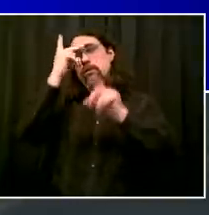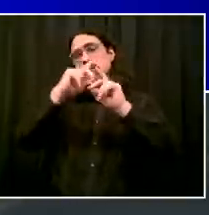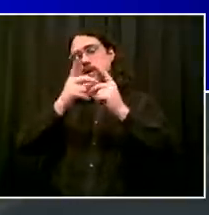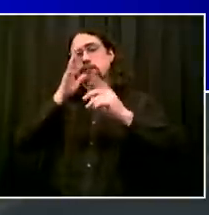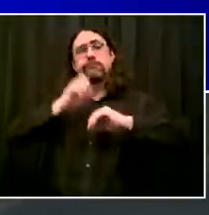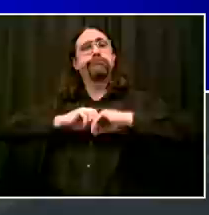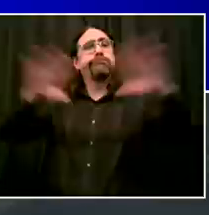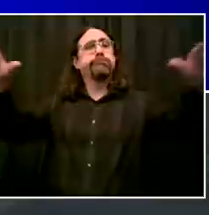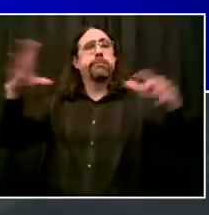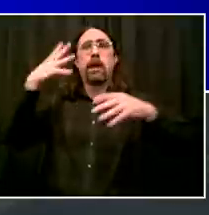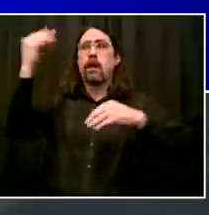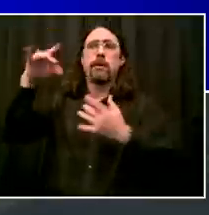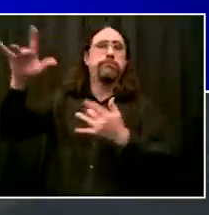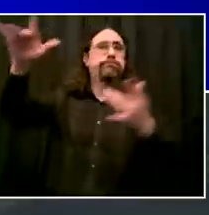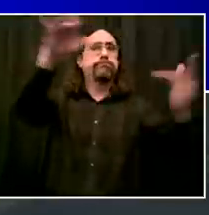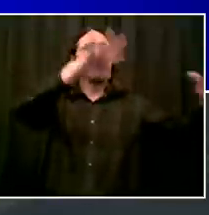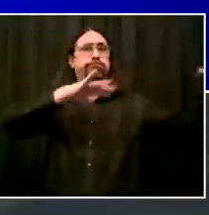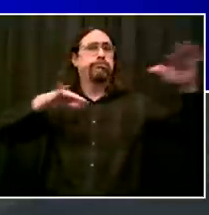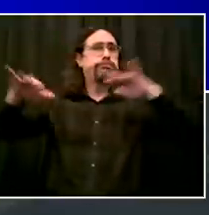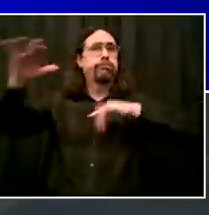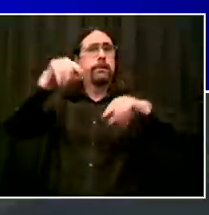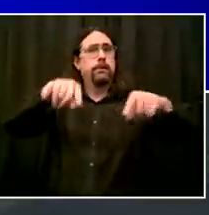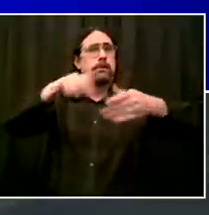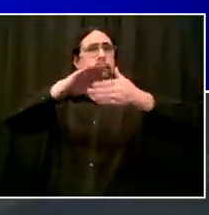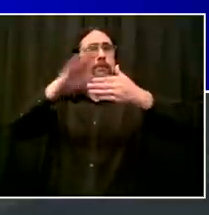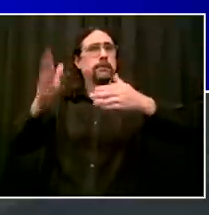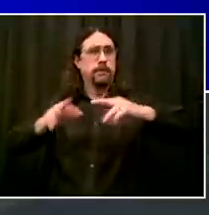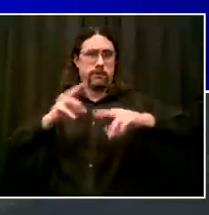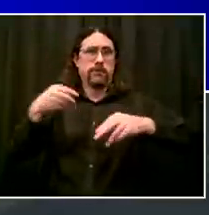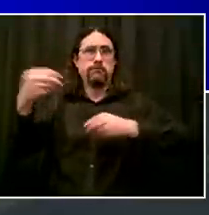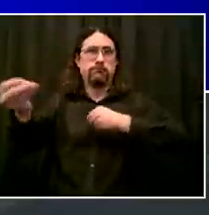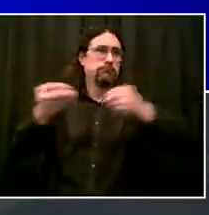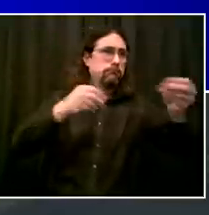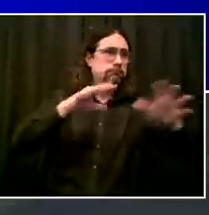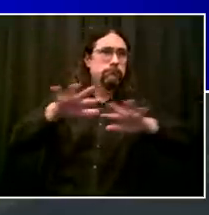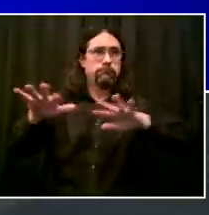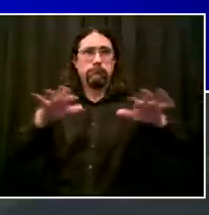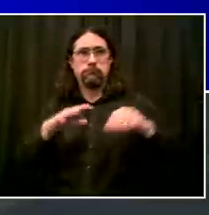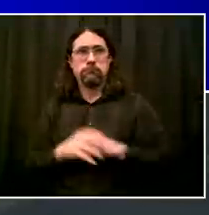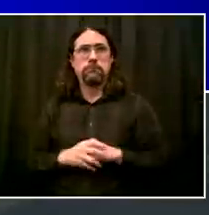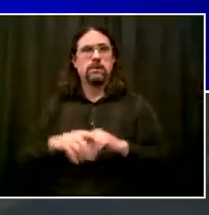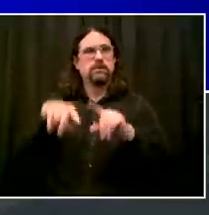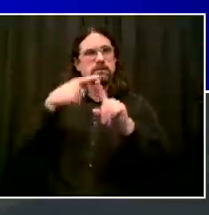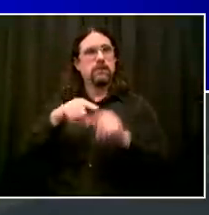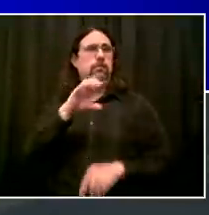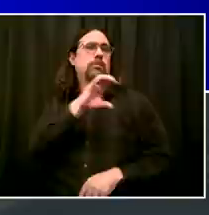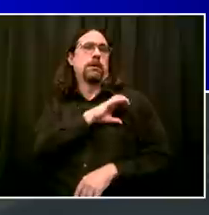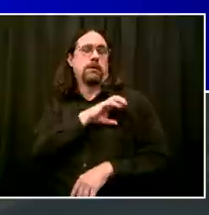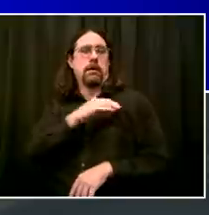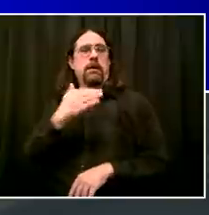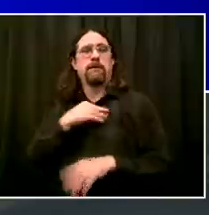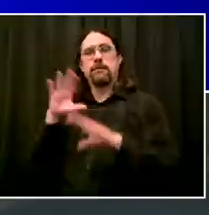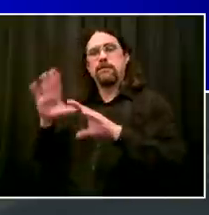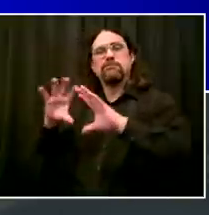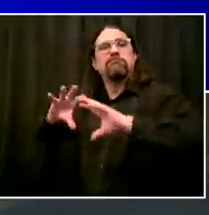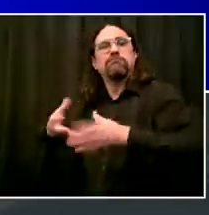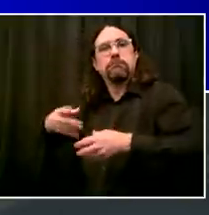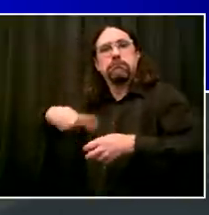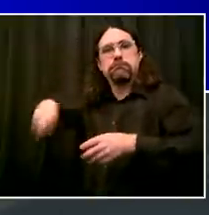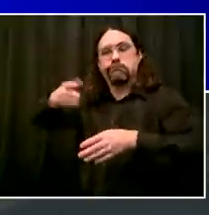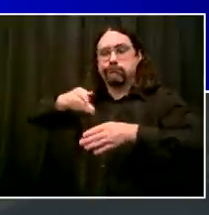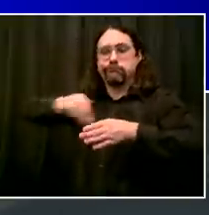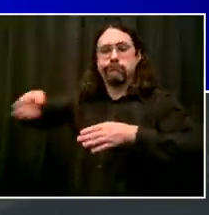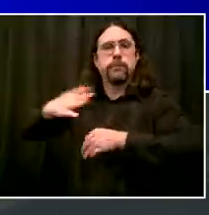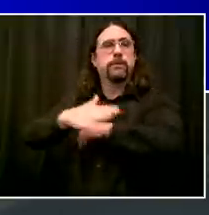that detail. So it will be hundreds of officers out there. Again, if things are going well, they're going to be in